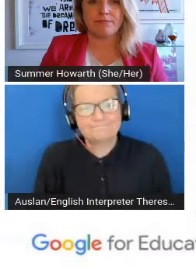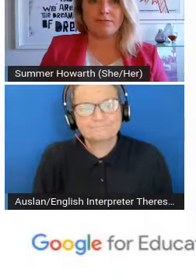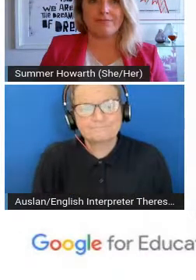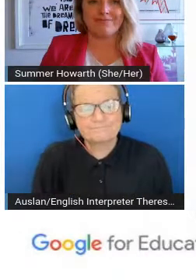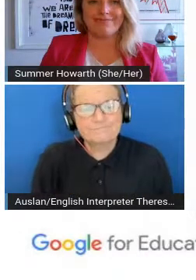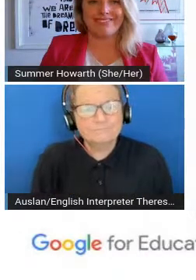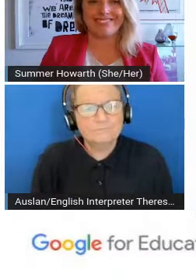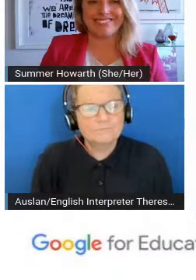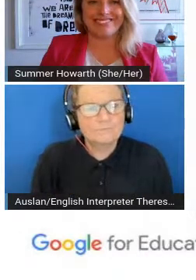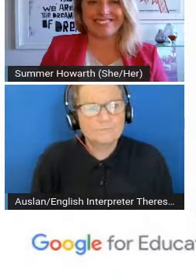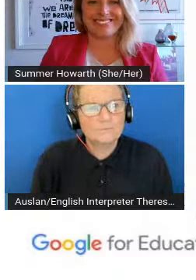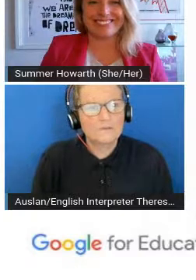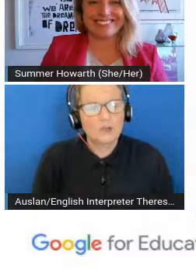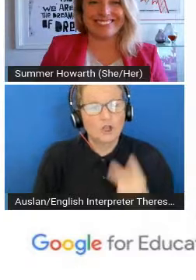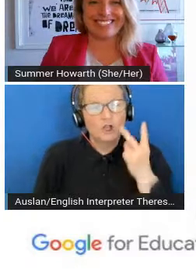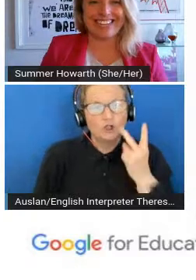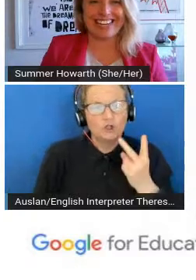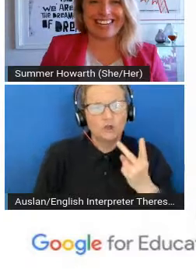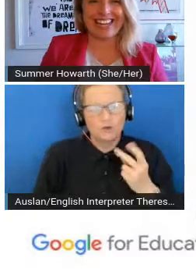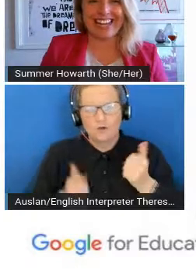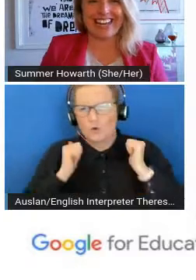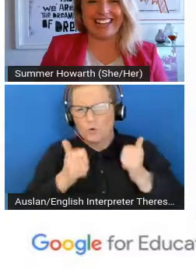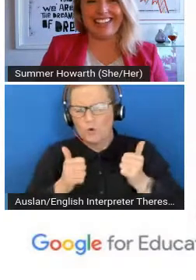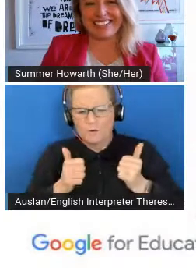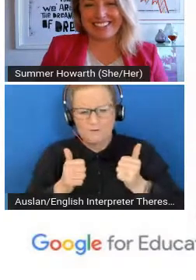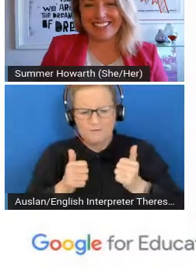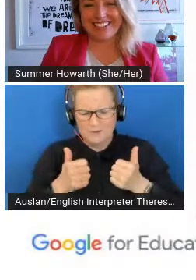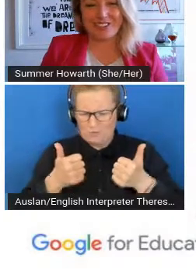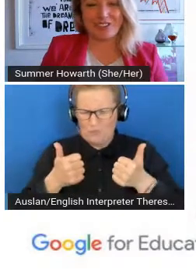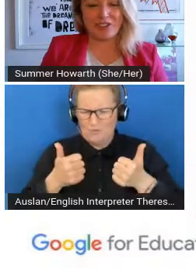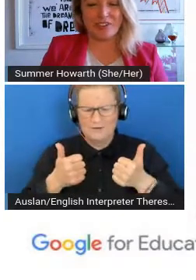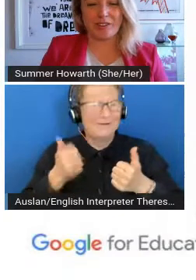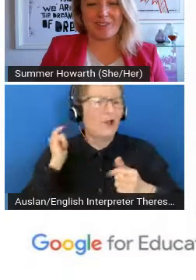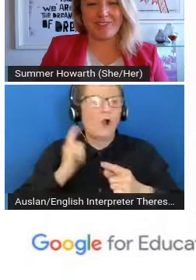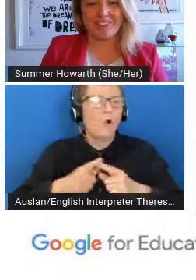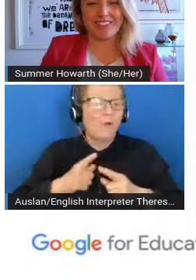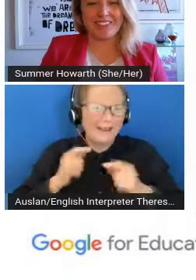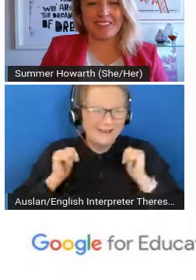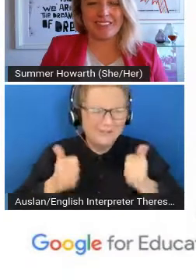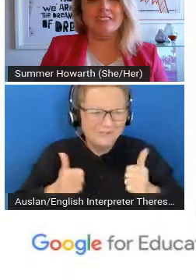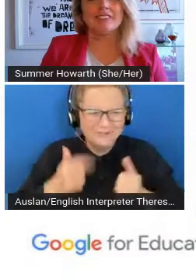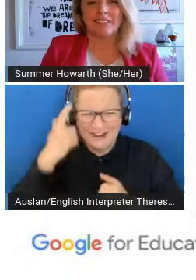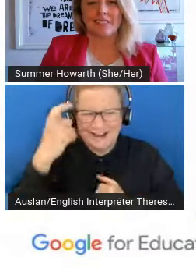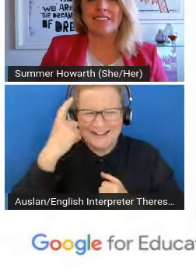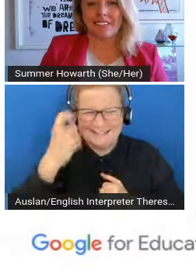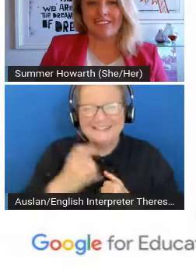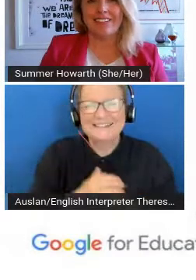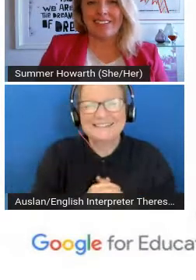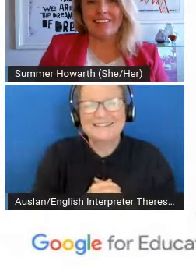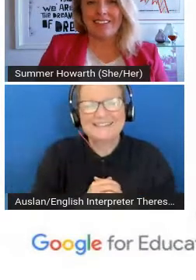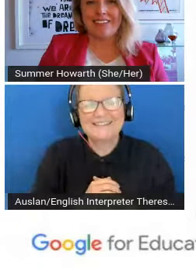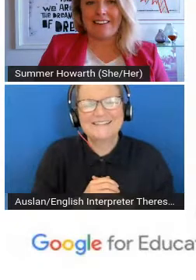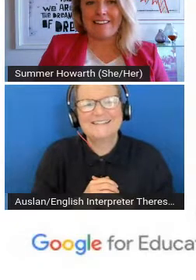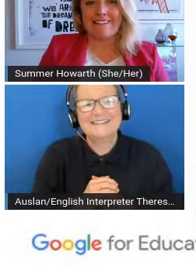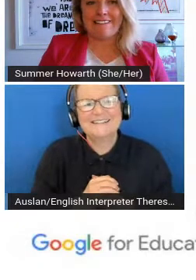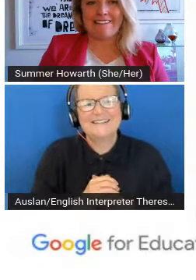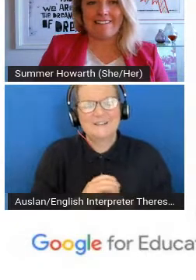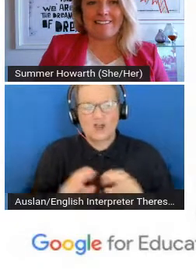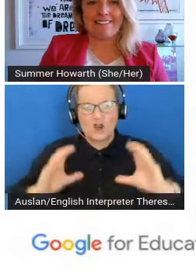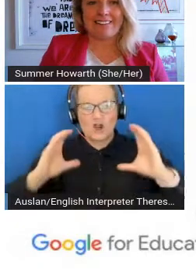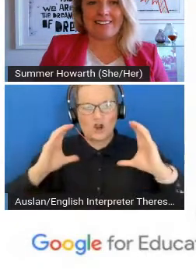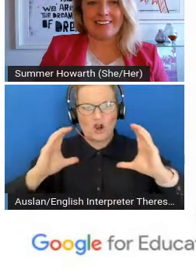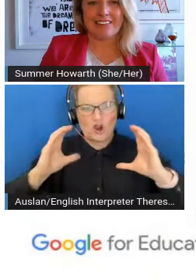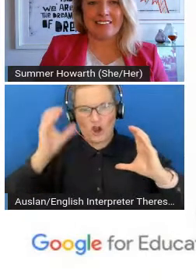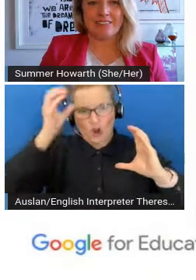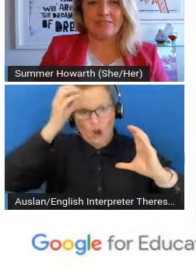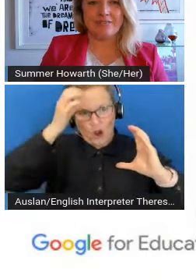ideas, super quick and super, but super quick ideas. The first one is a concept bubble. Now, we talk a